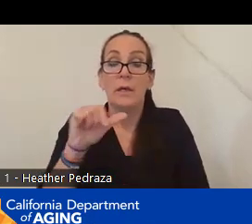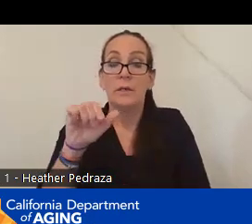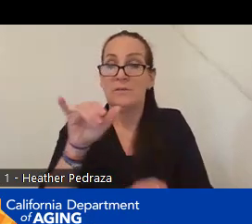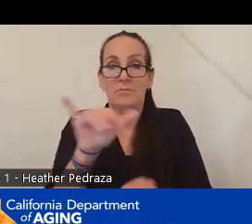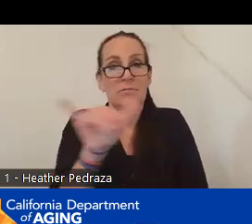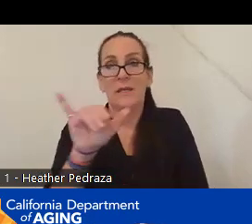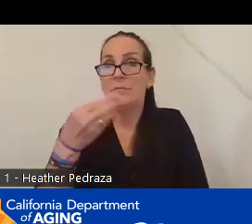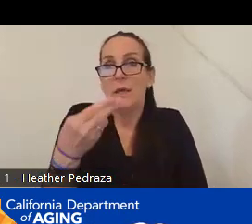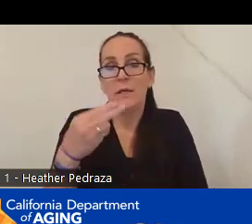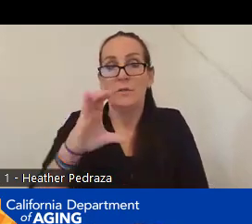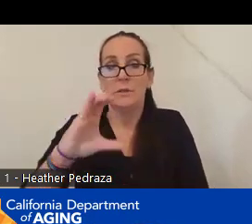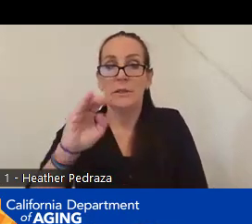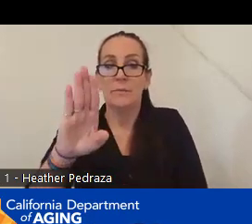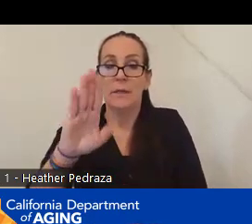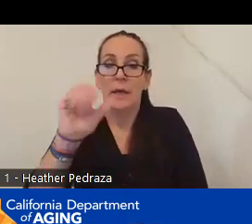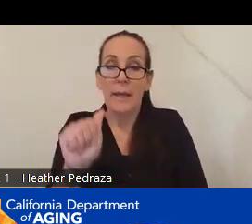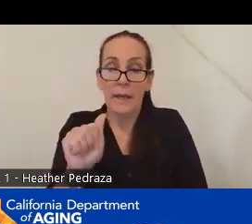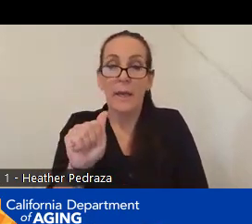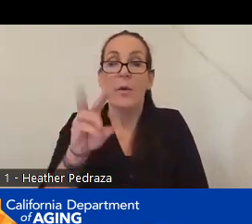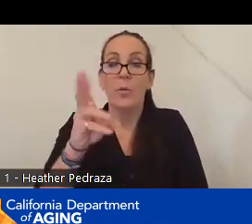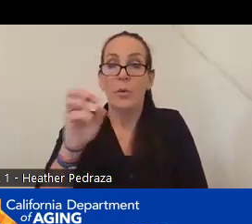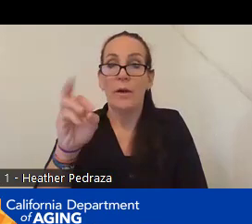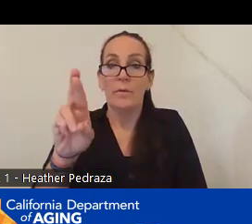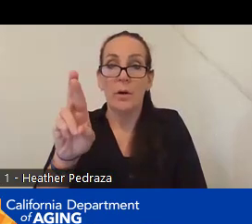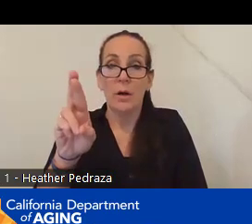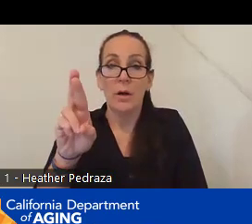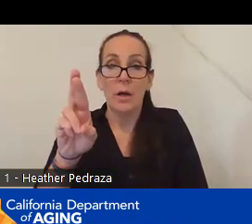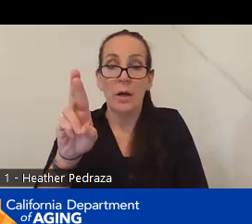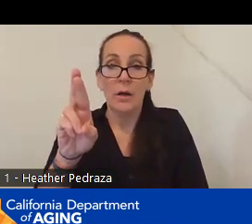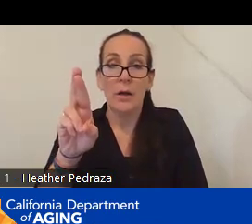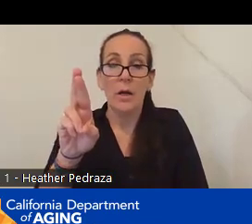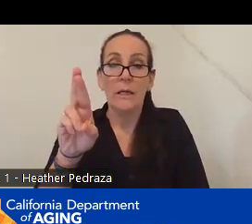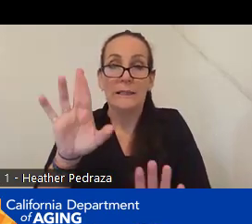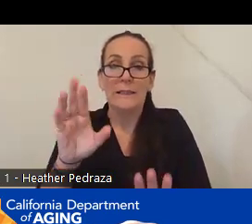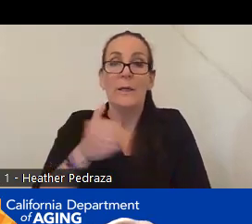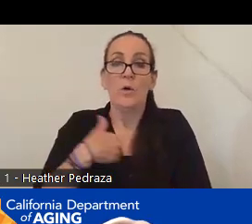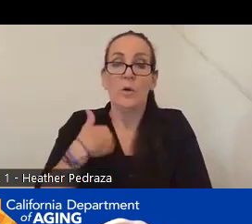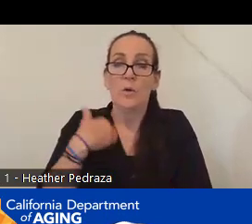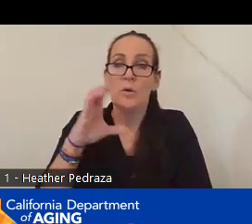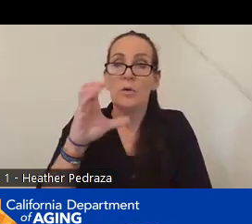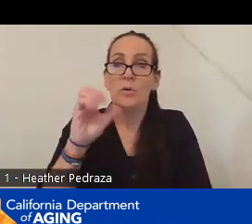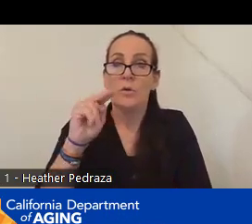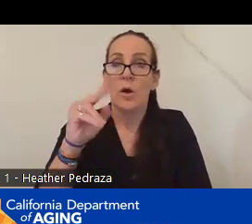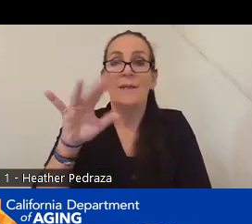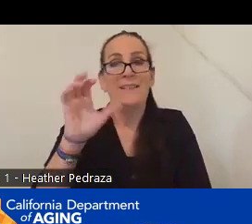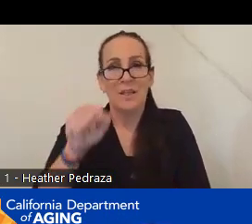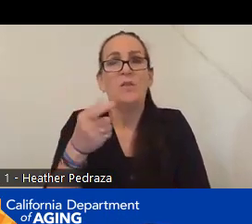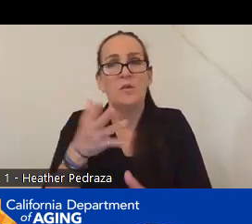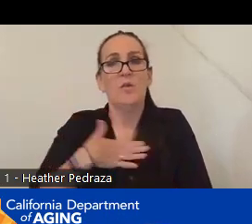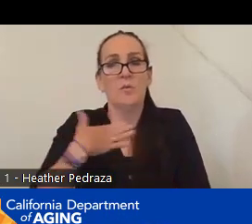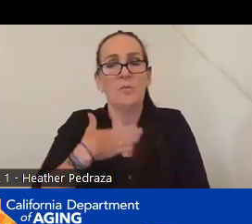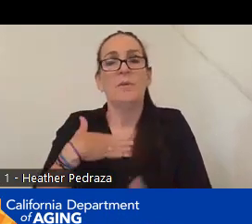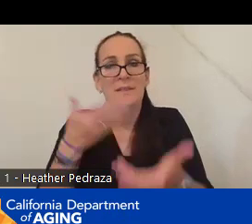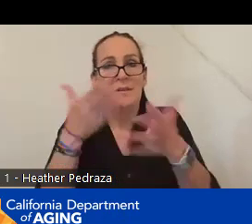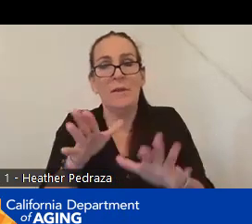self-direction for services. The approach. Connie, I'm sorry to interrupt, but can you please wrap up so we have an